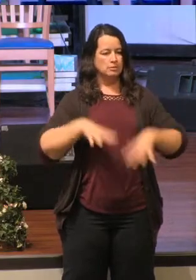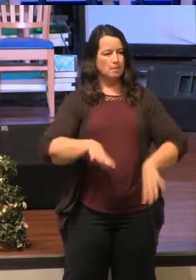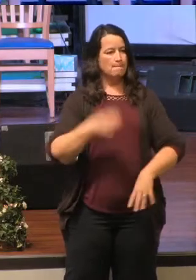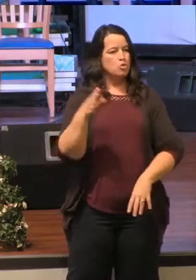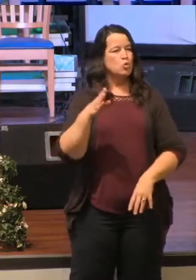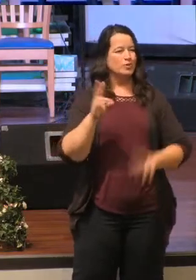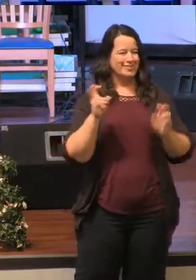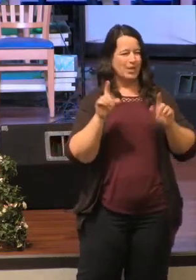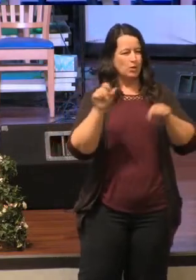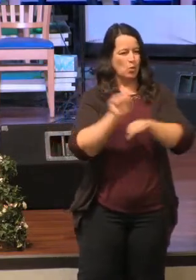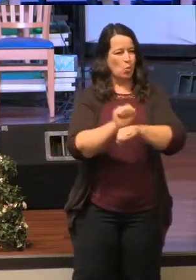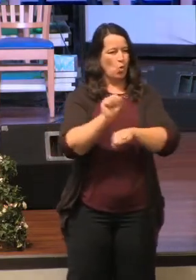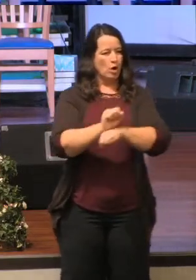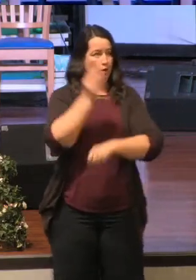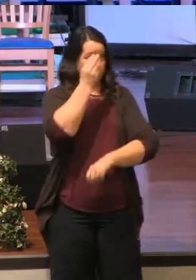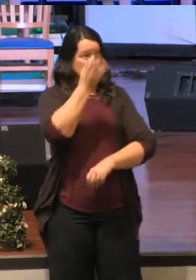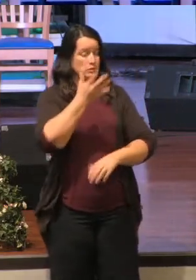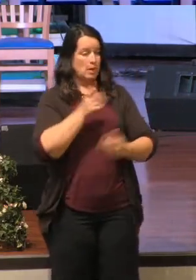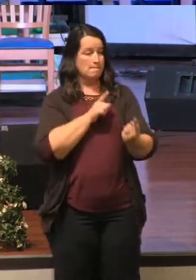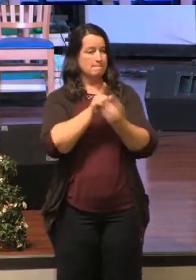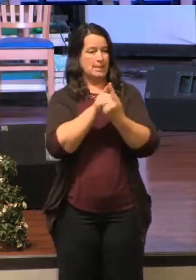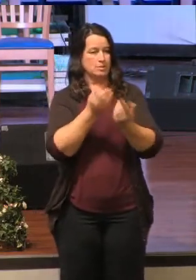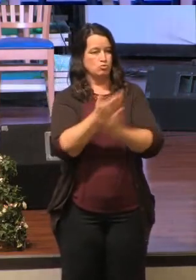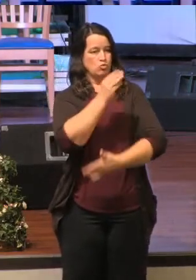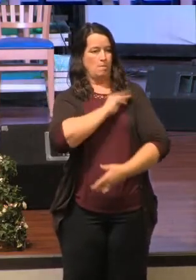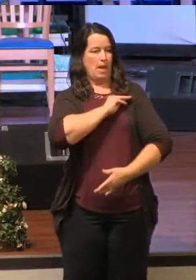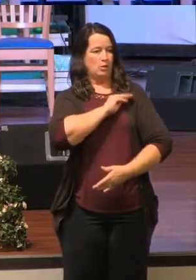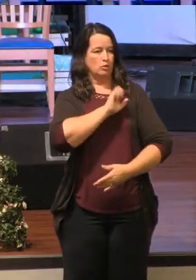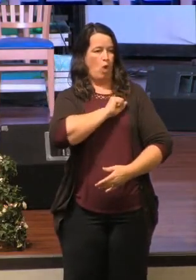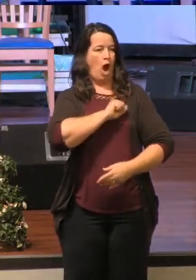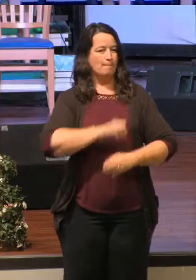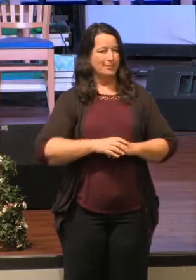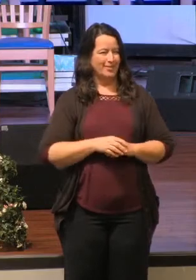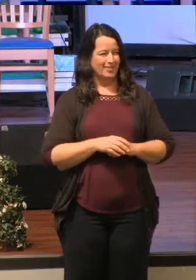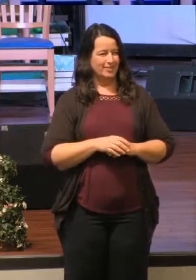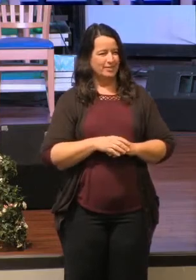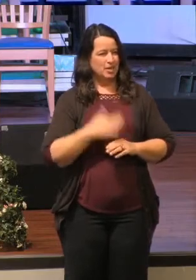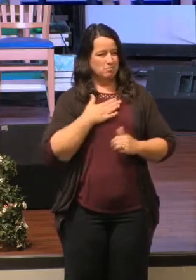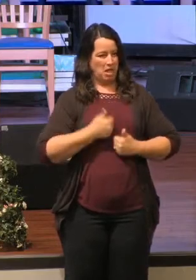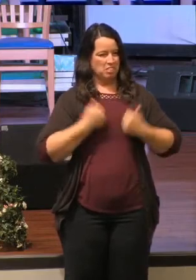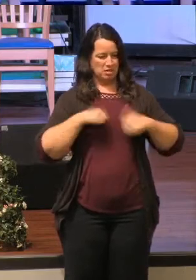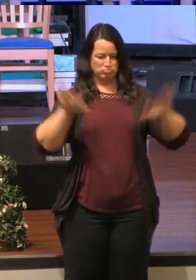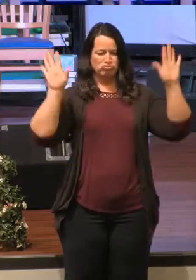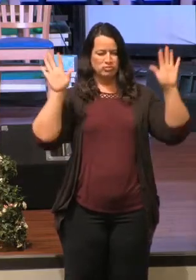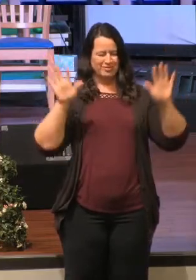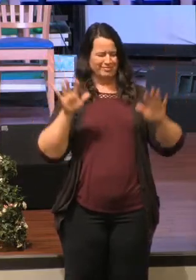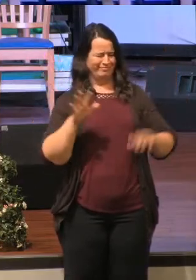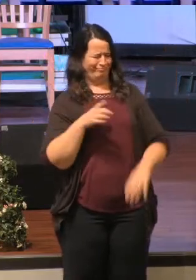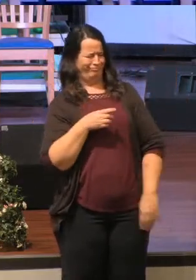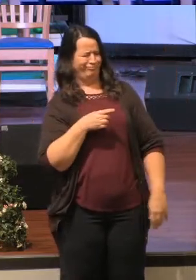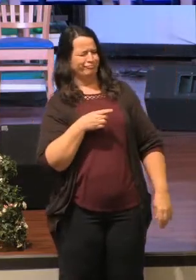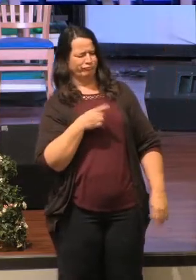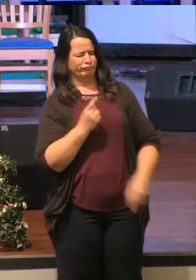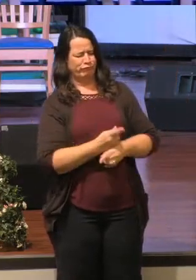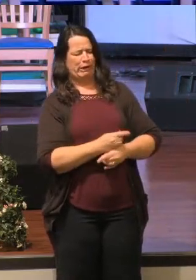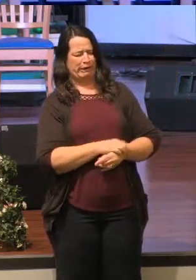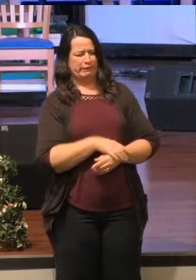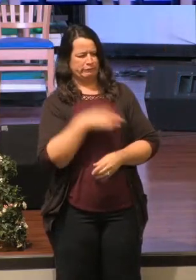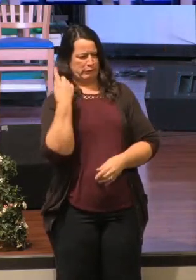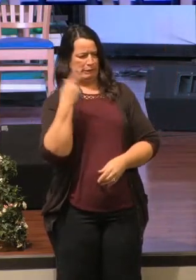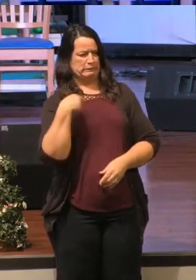I went to work, and I said, I want you to meet the new Michael Schwalm. I've given my life to Christ. And some people are like, woo, he's gone off the deep